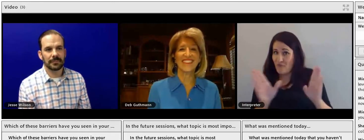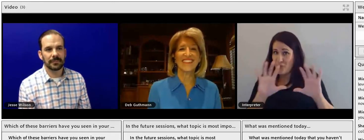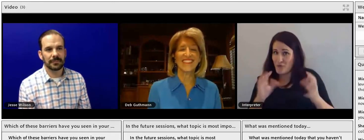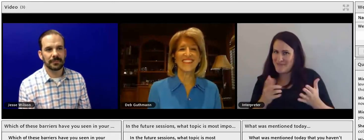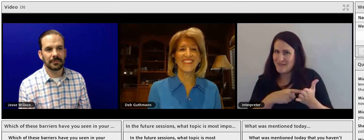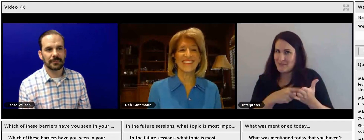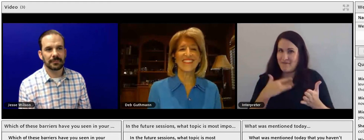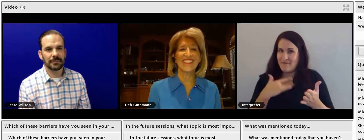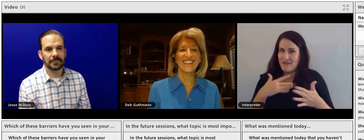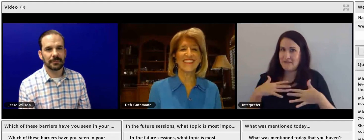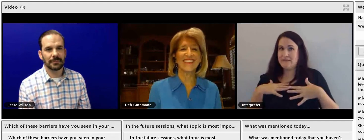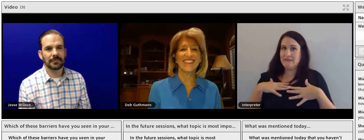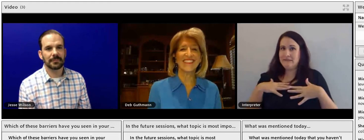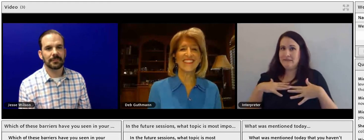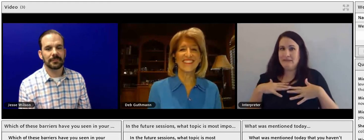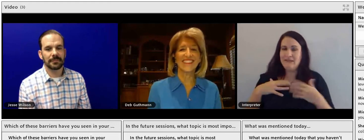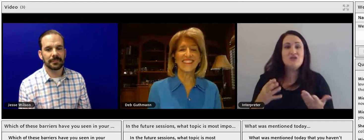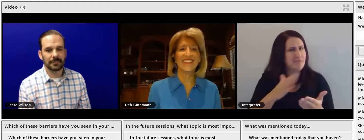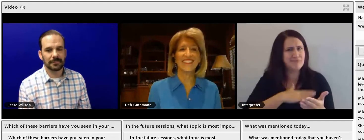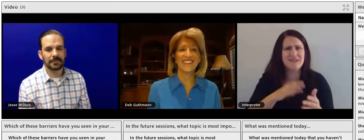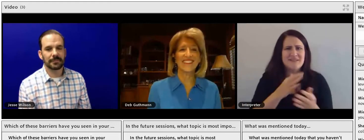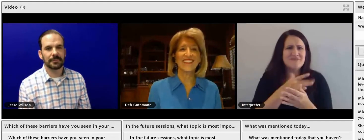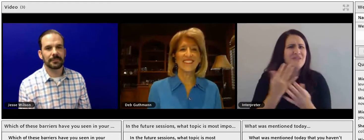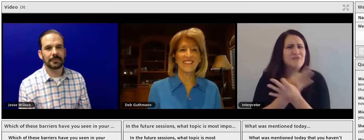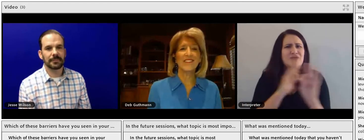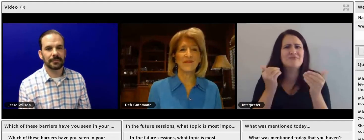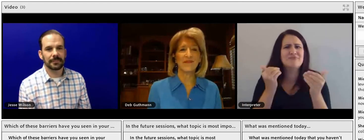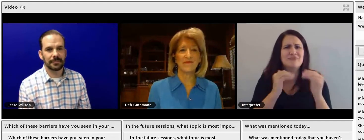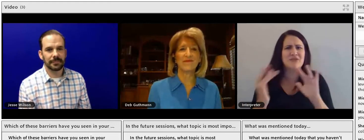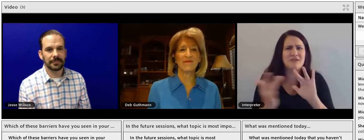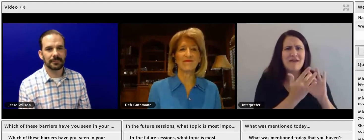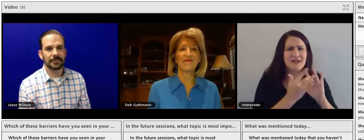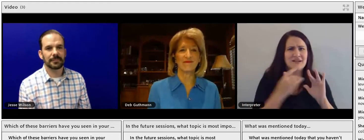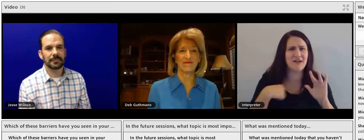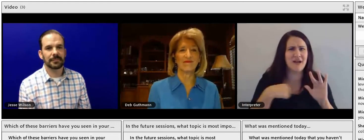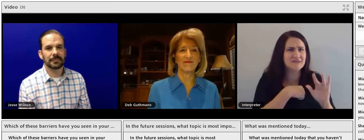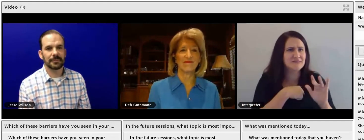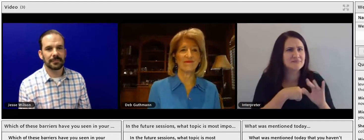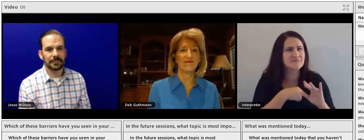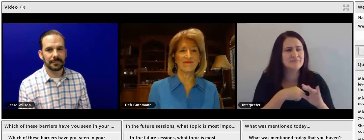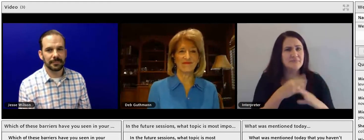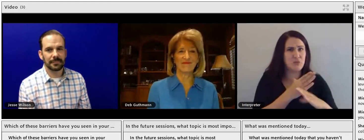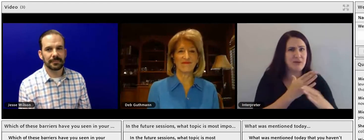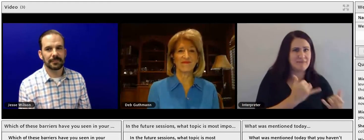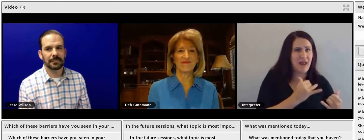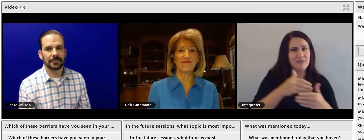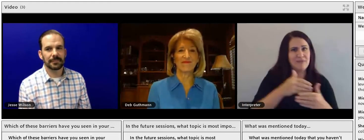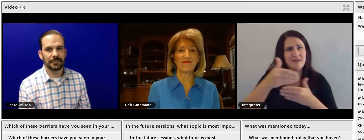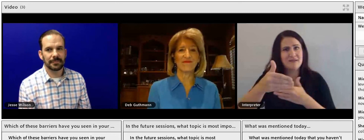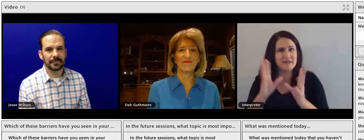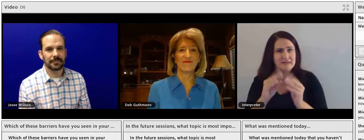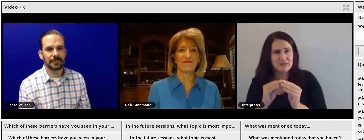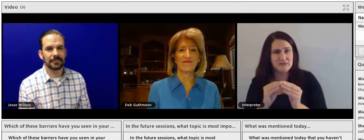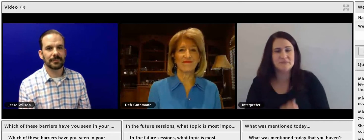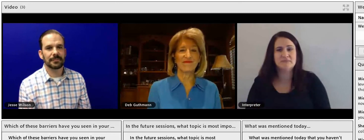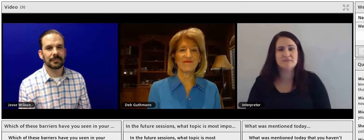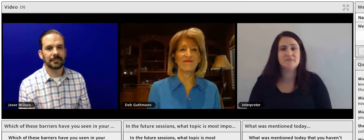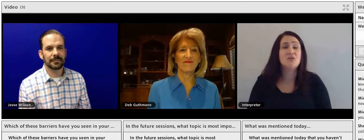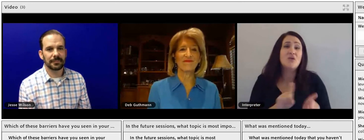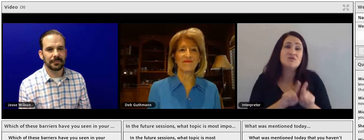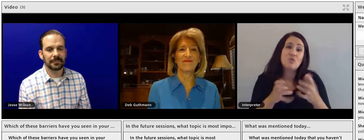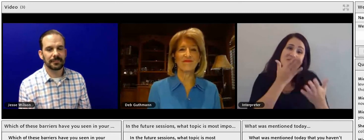feel intimidating. Please feel free to contact us in between. We also want to make sure that we thank all the